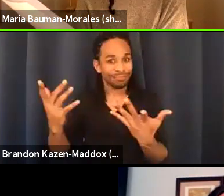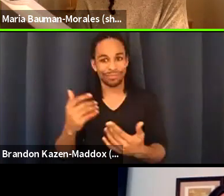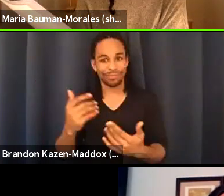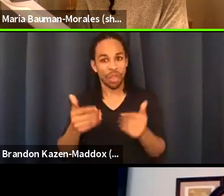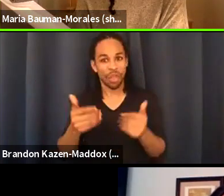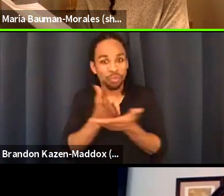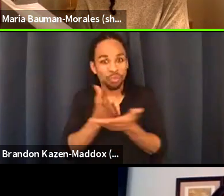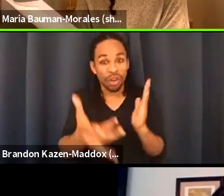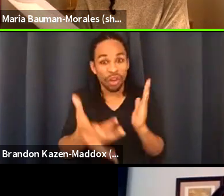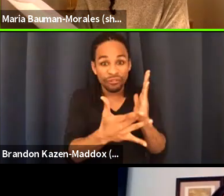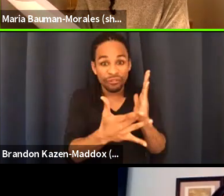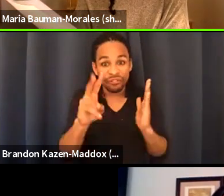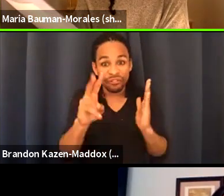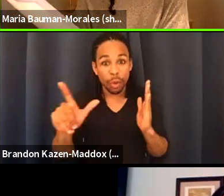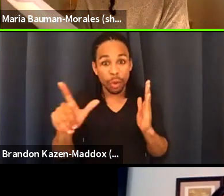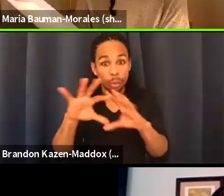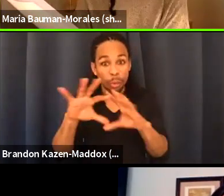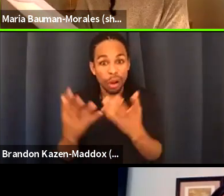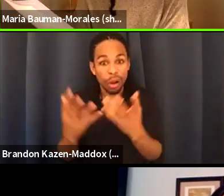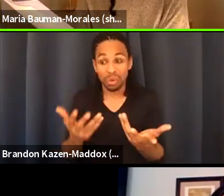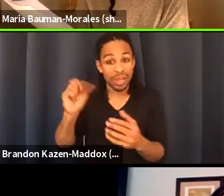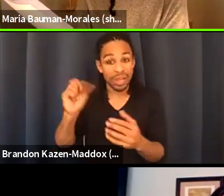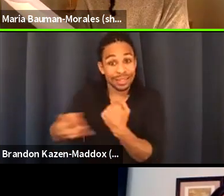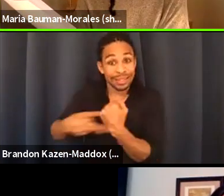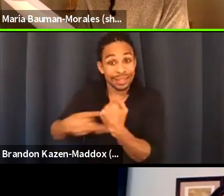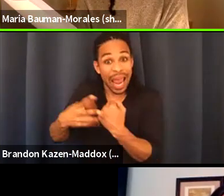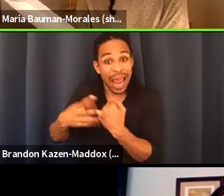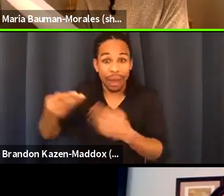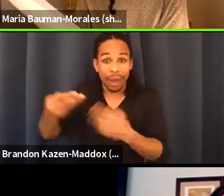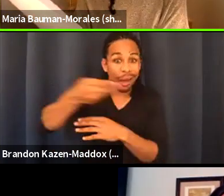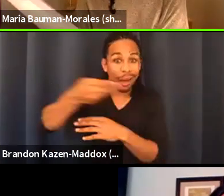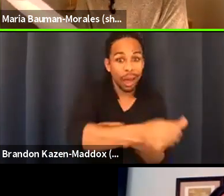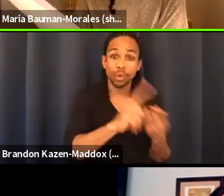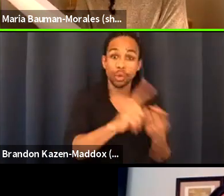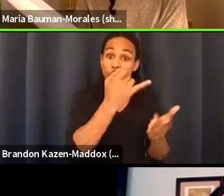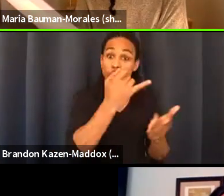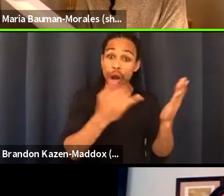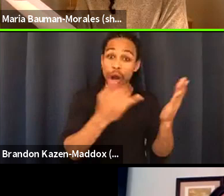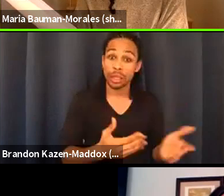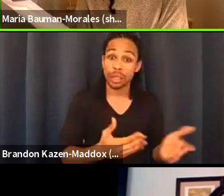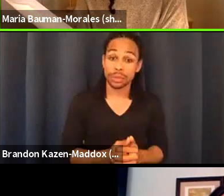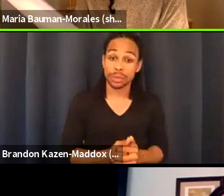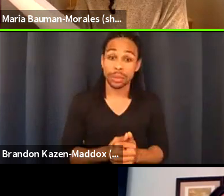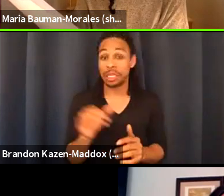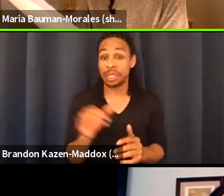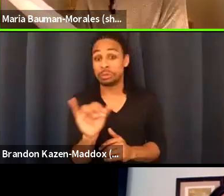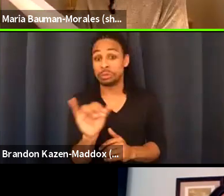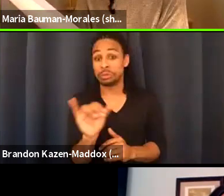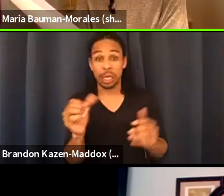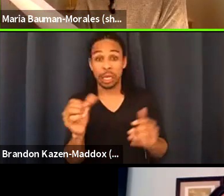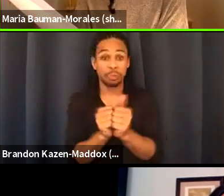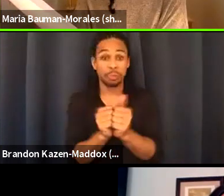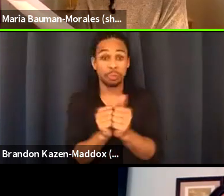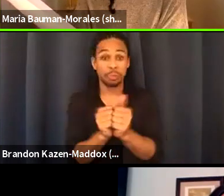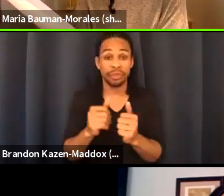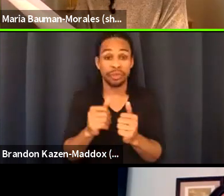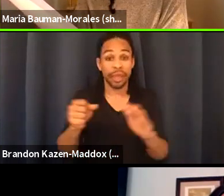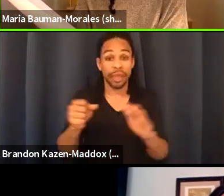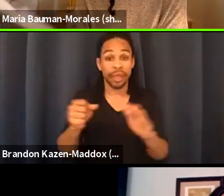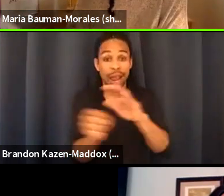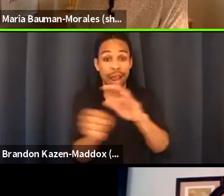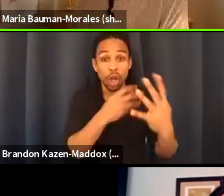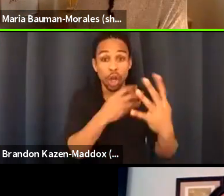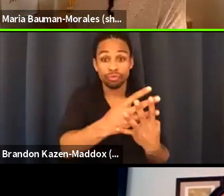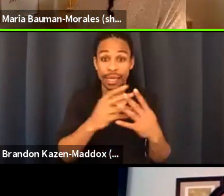students online. And Tria thinks community-engaged work online can at times be accessible in ways that expensive travel